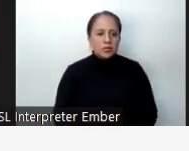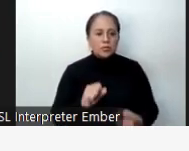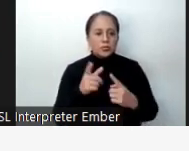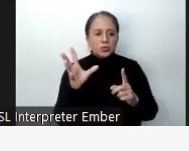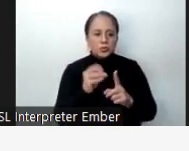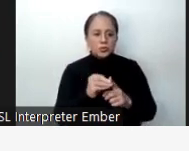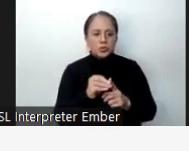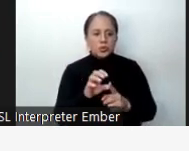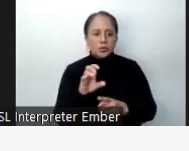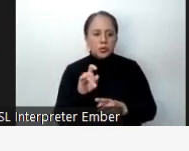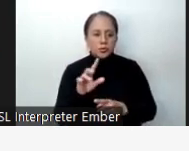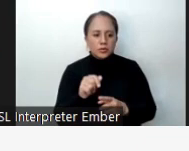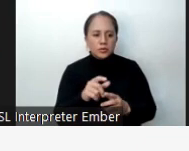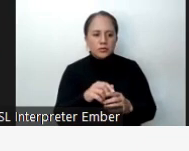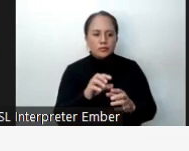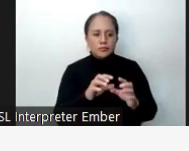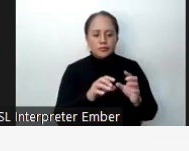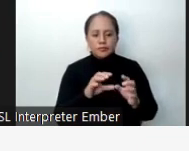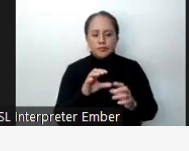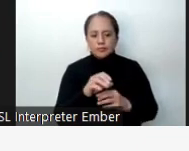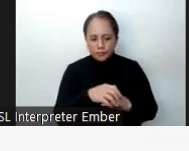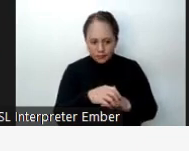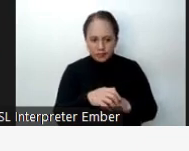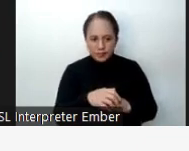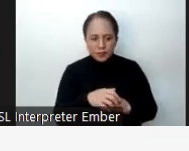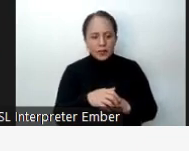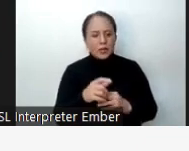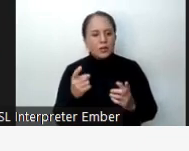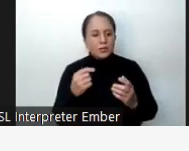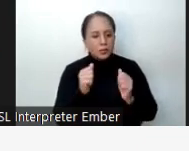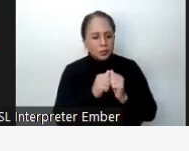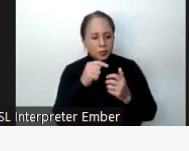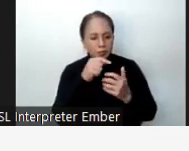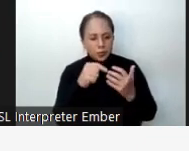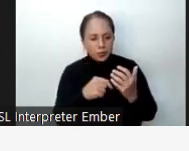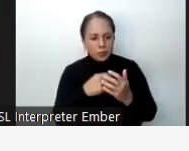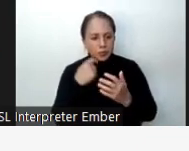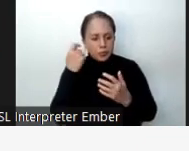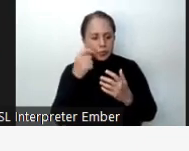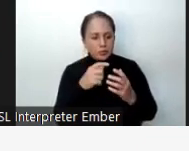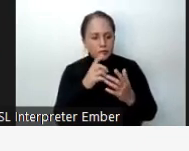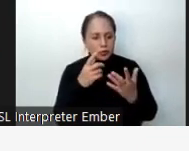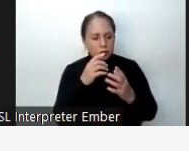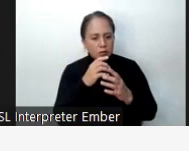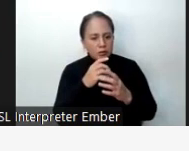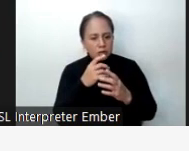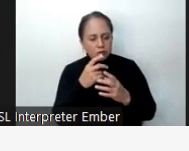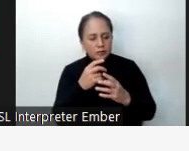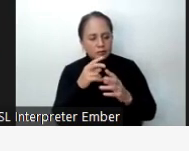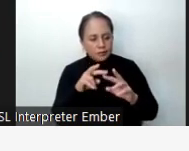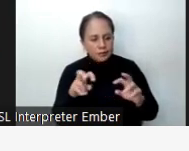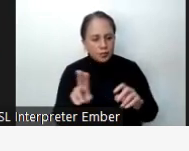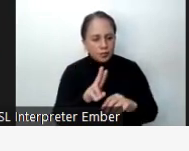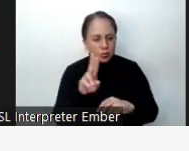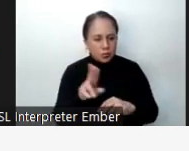sociocultural, ecological, constructivist theories. Yet with these theoretical lenses, majority of the studies